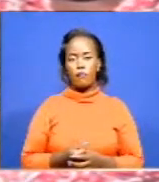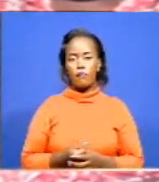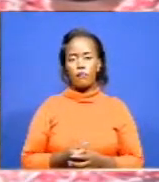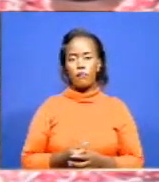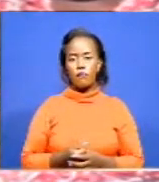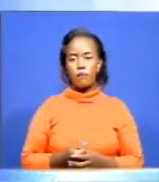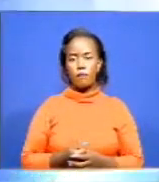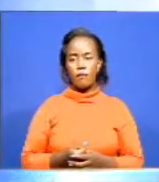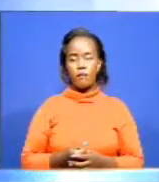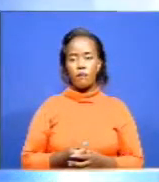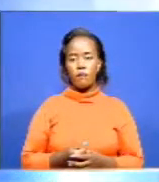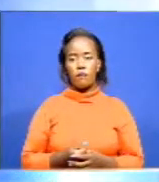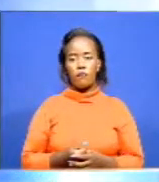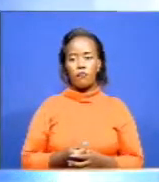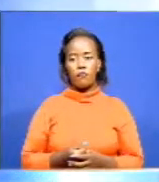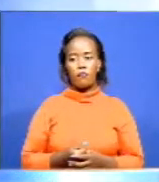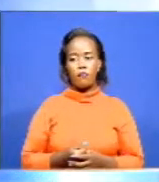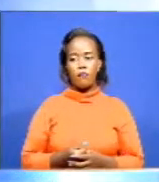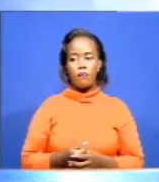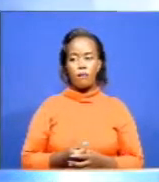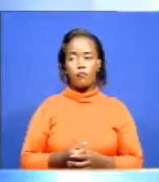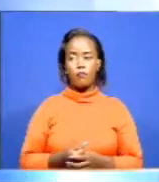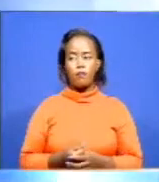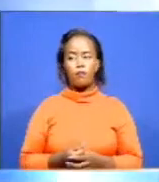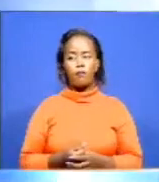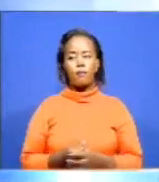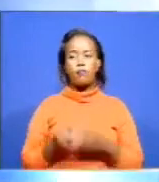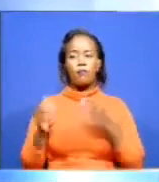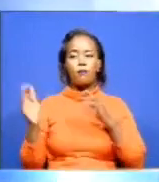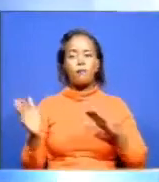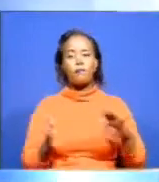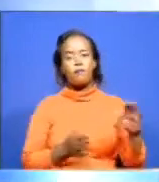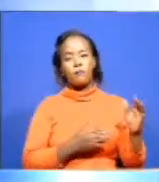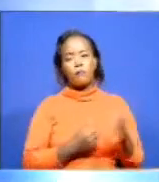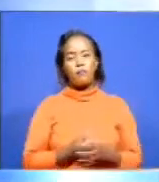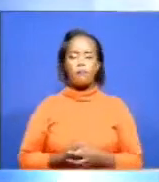Now, moving on, the number of learners at